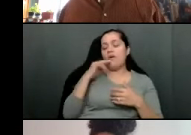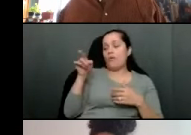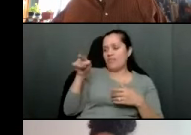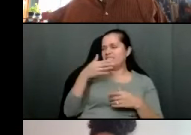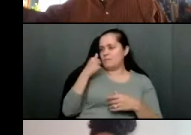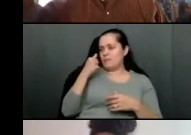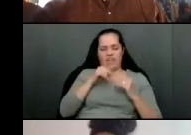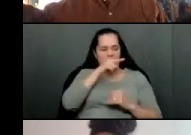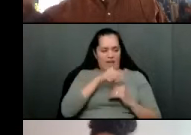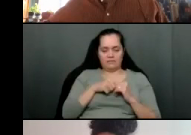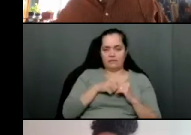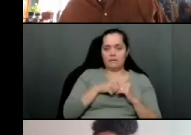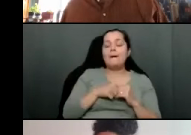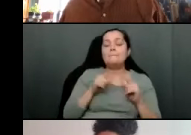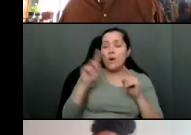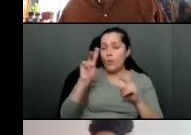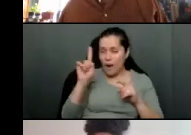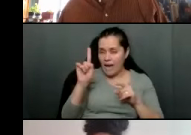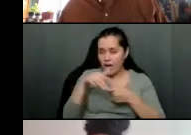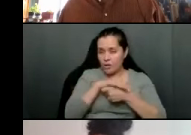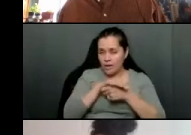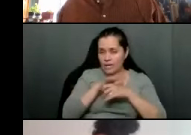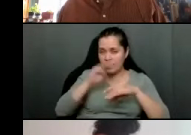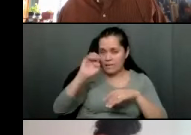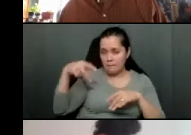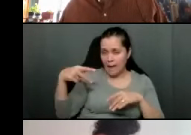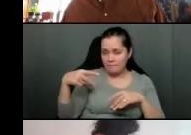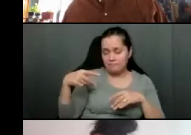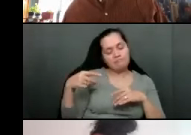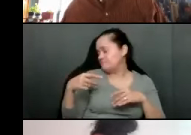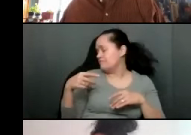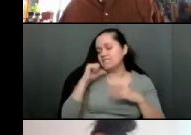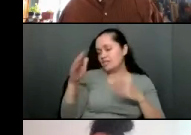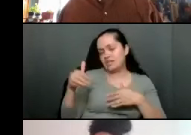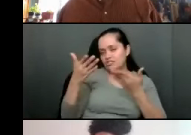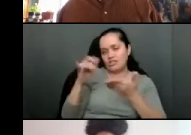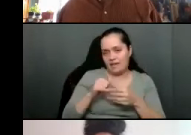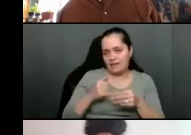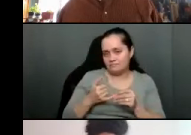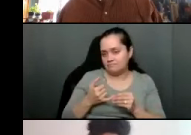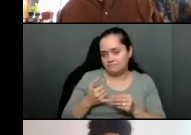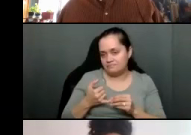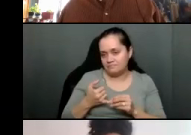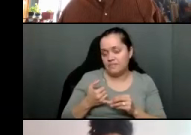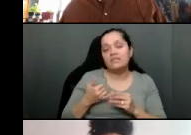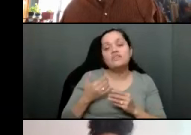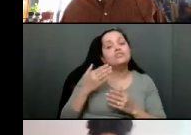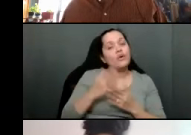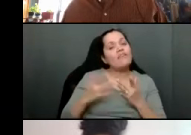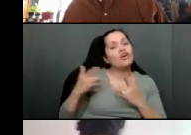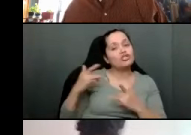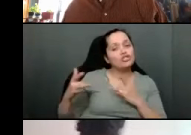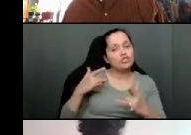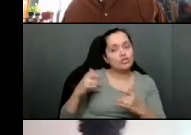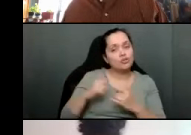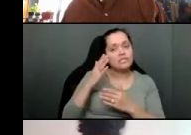better. But just where they are on a map shouldn't suggest that. So there is concern among